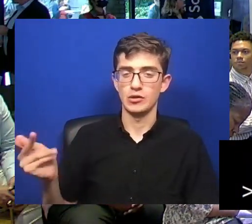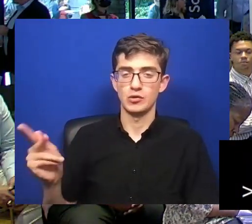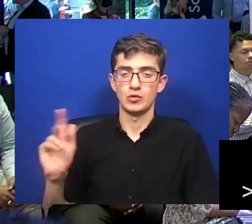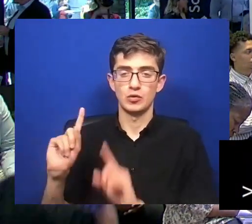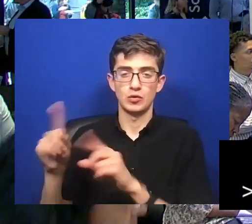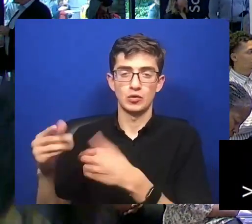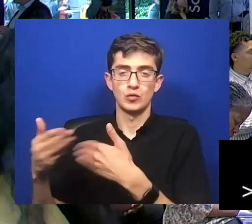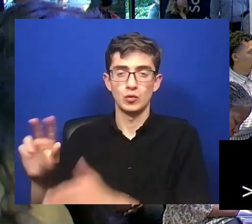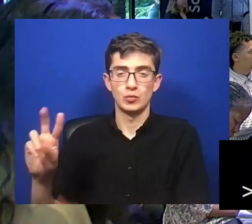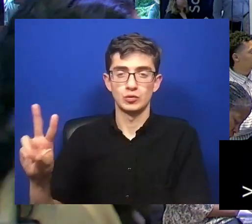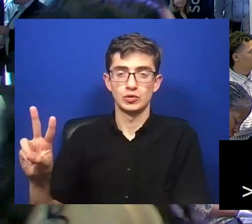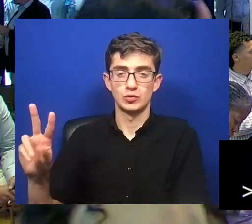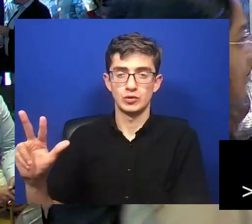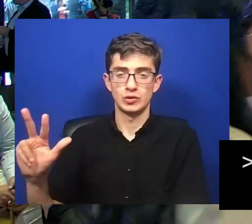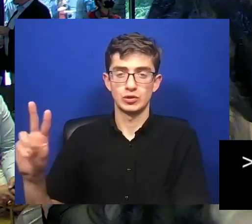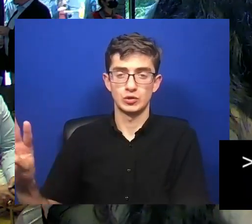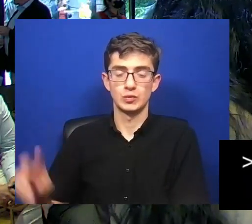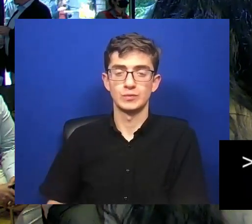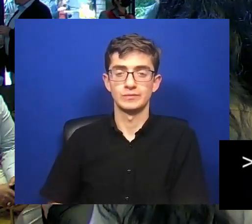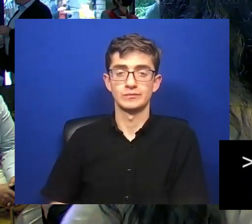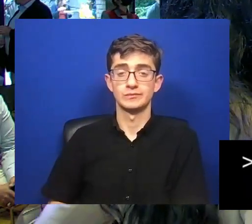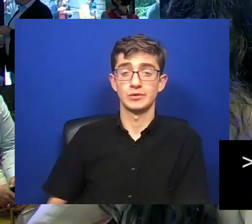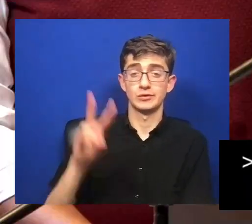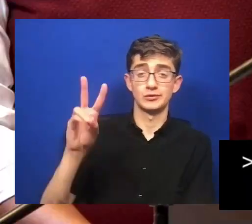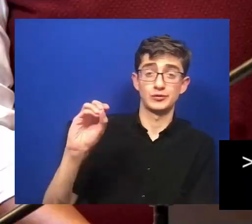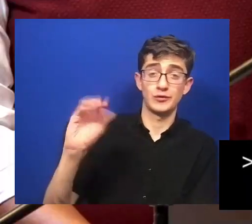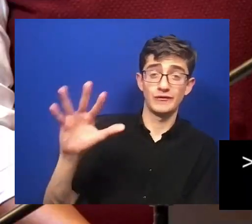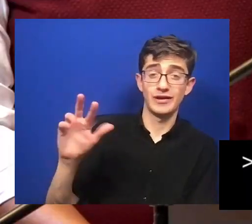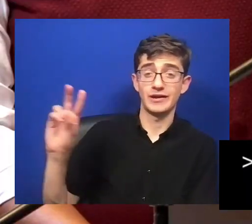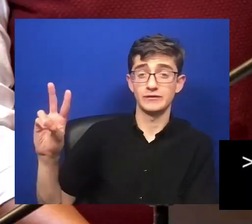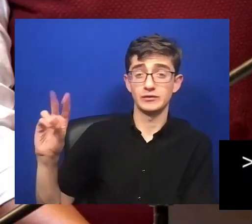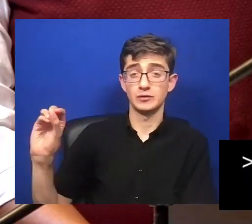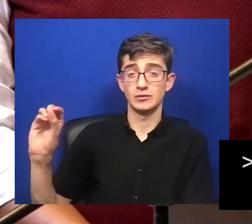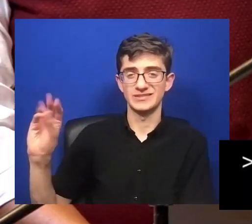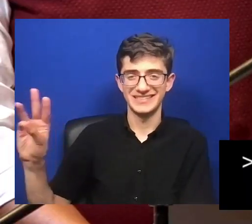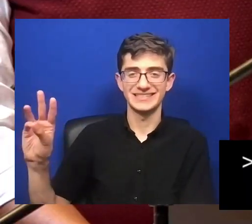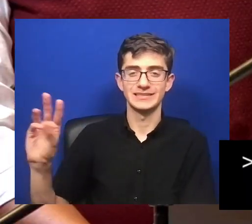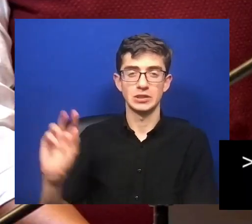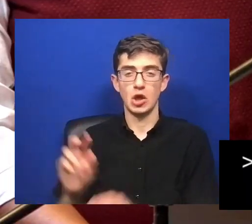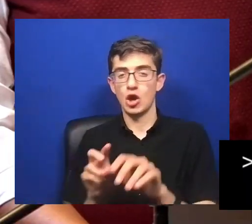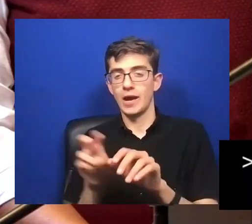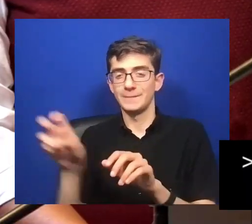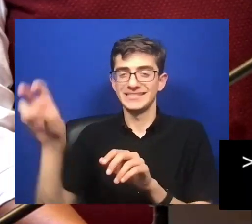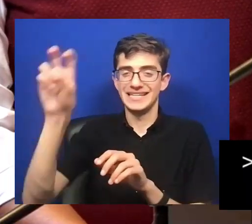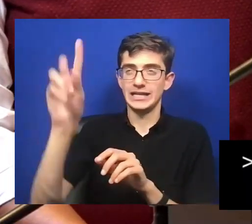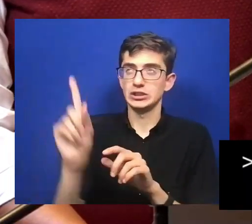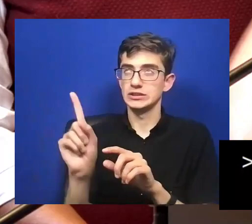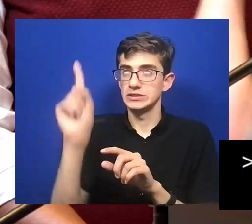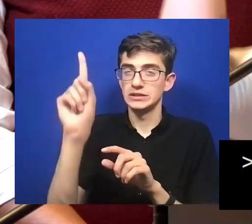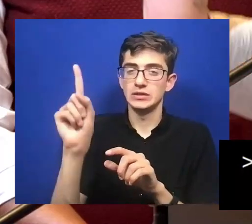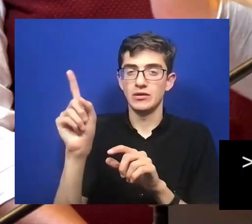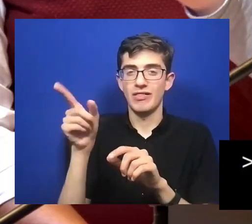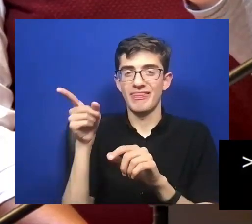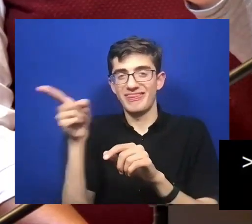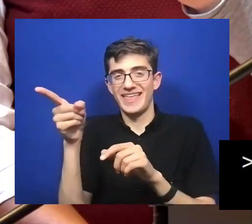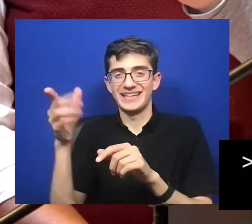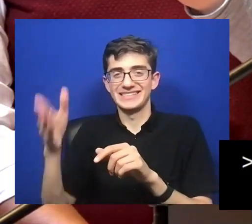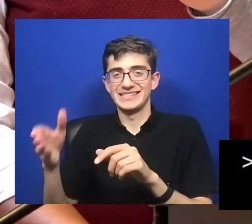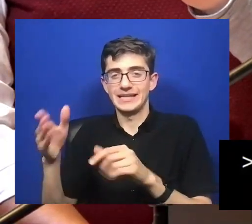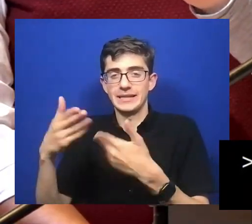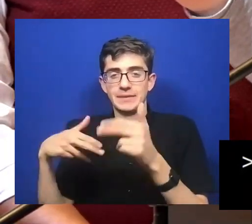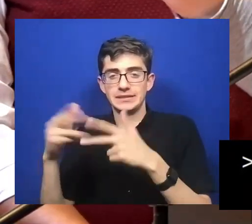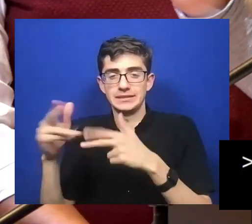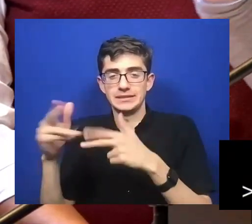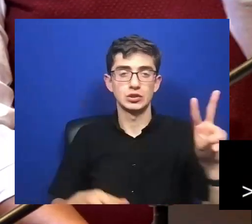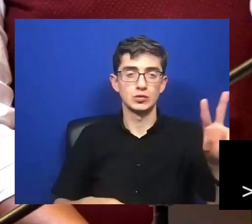So 205 and 206 are upstairs up on the that side of the building. 232 is on that